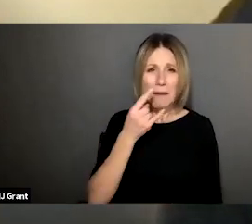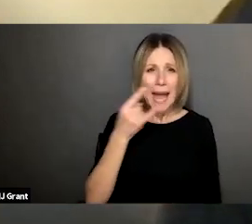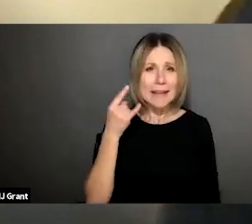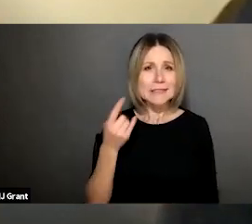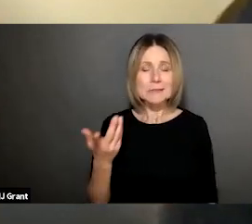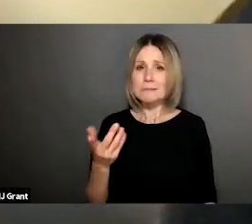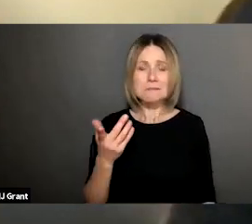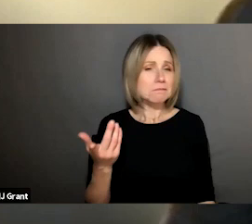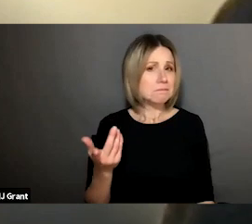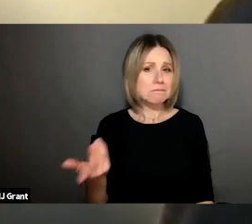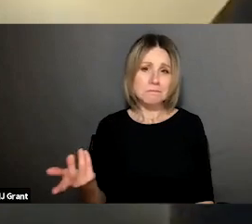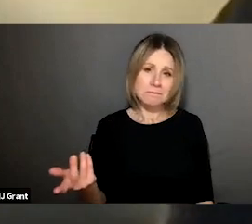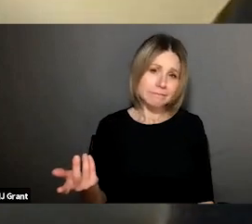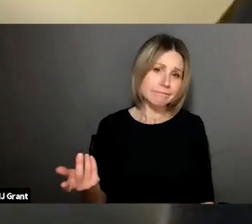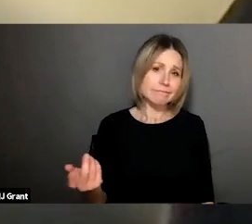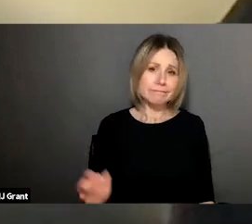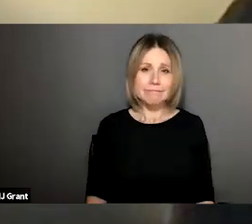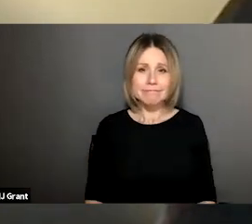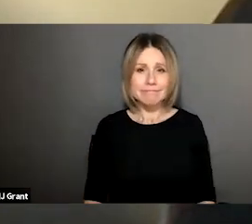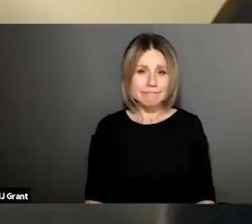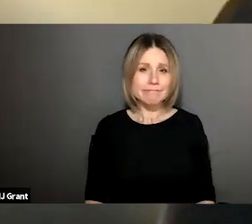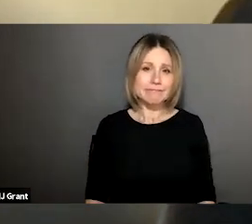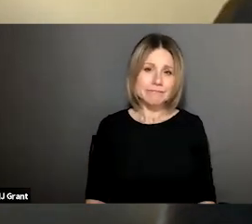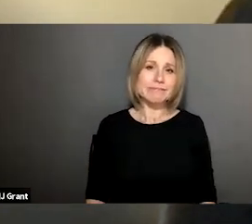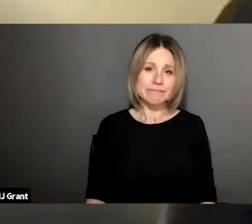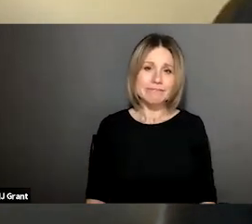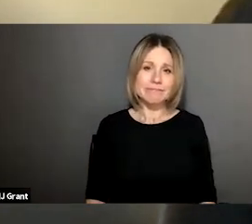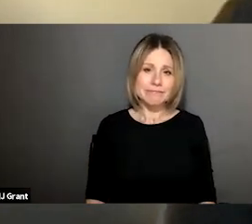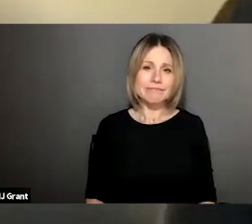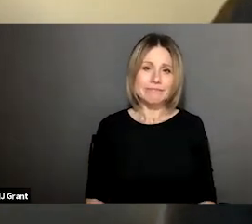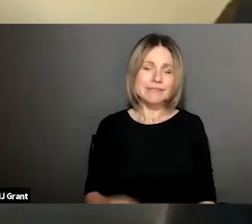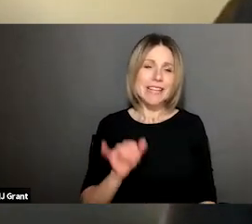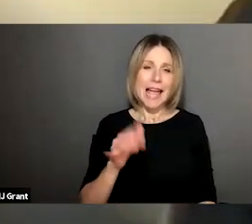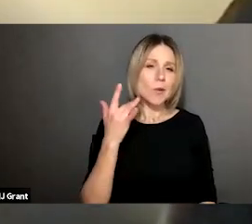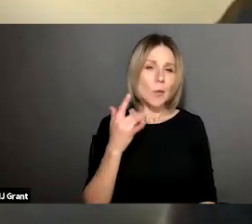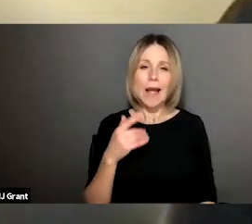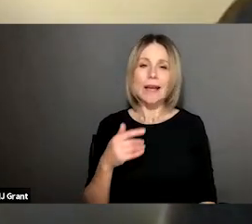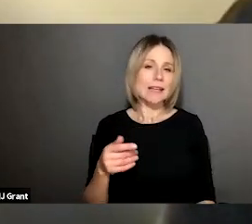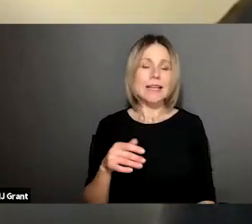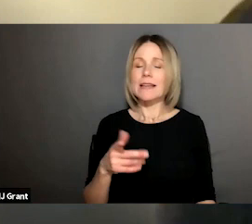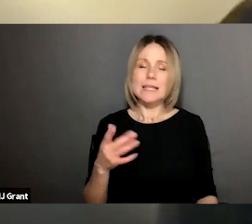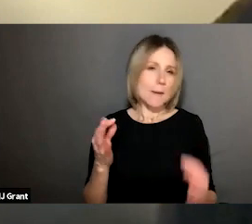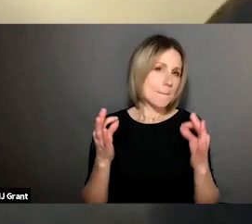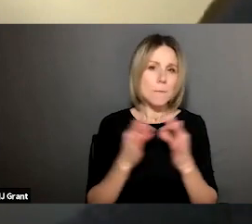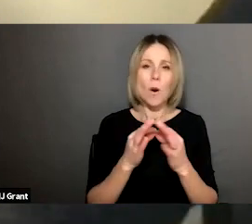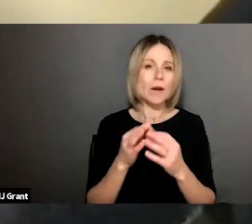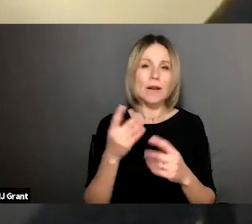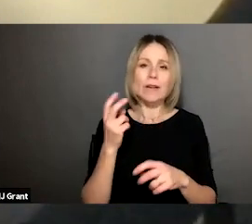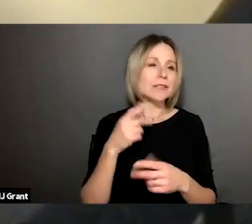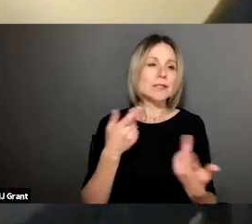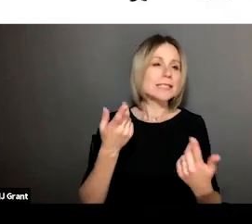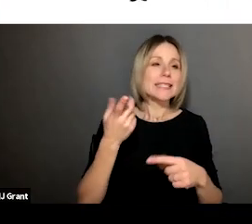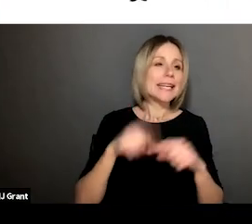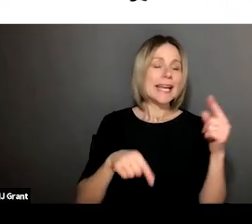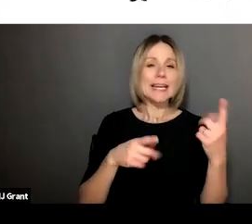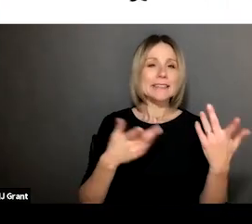don't wear masks. So this is why it's wise not to prognosticate about what's going to happen in the next few months.